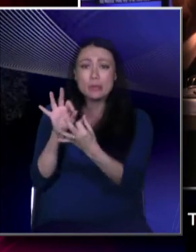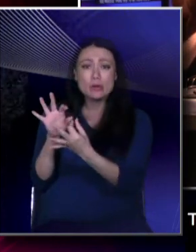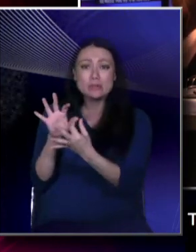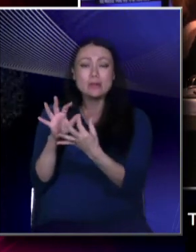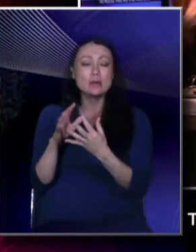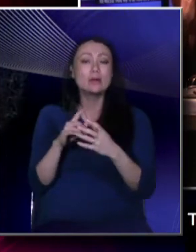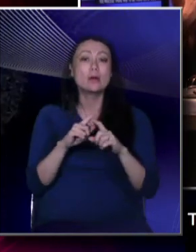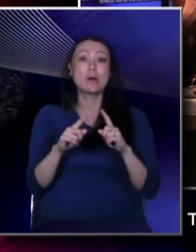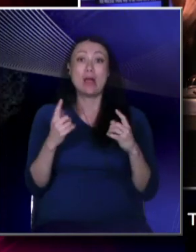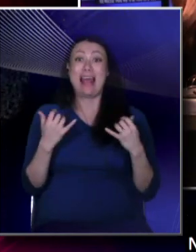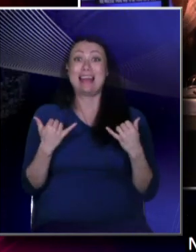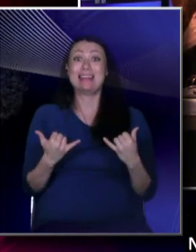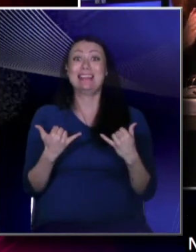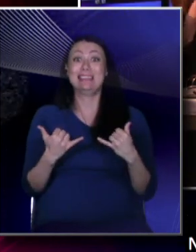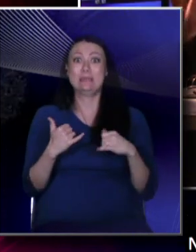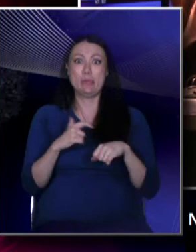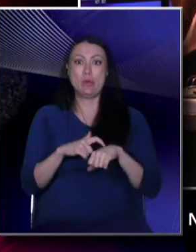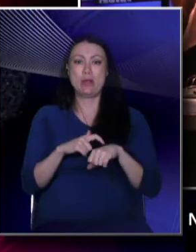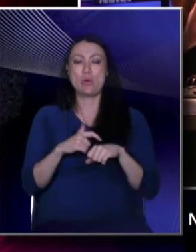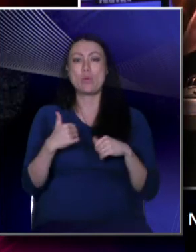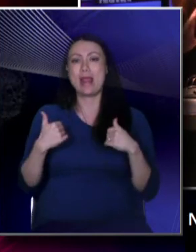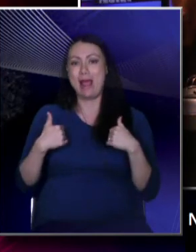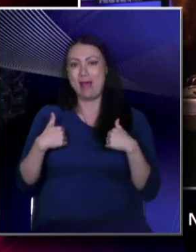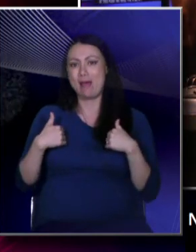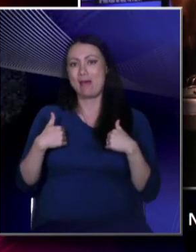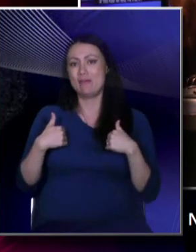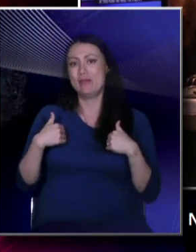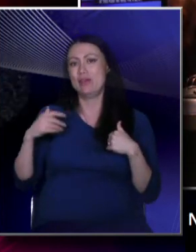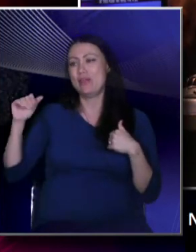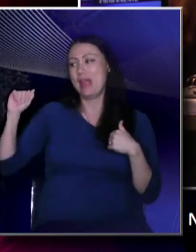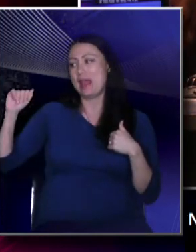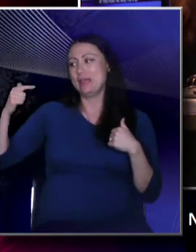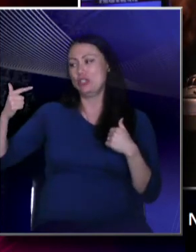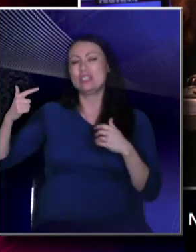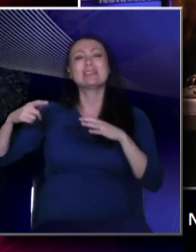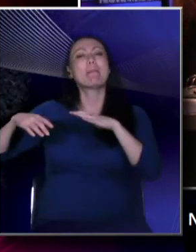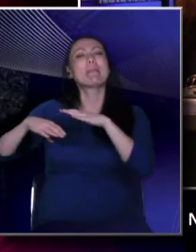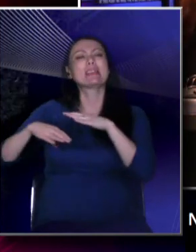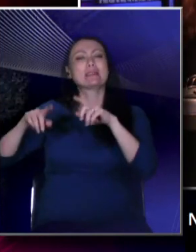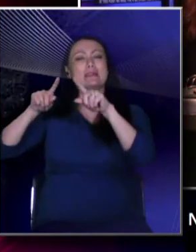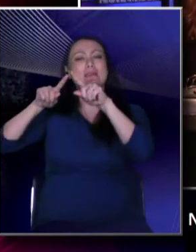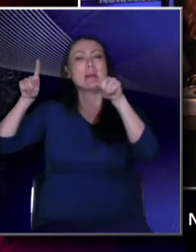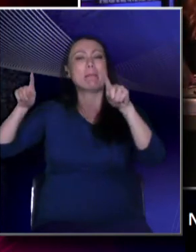whatnot. But at this point, we have the AG's basic template.